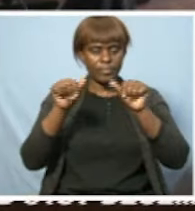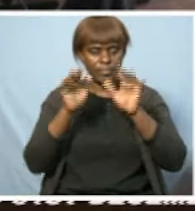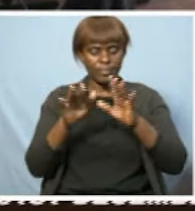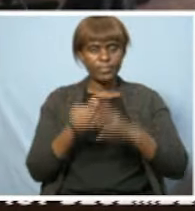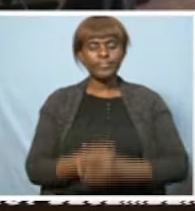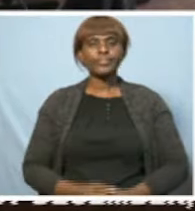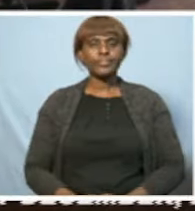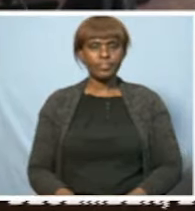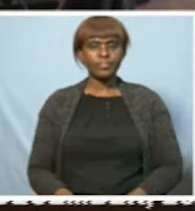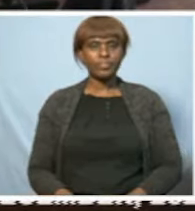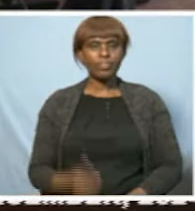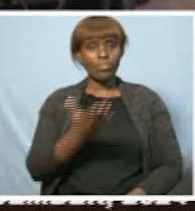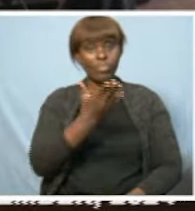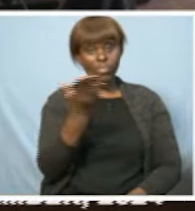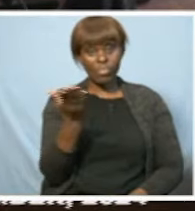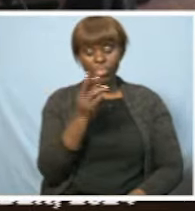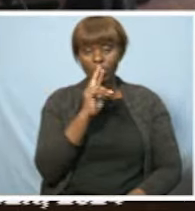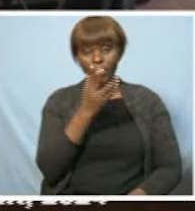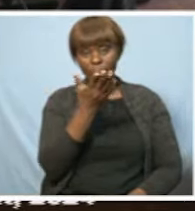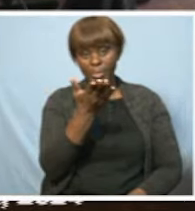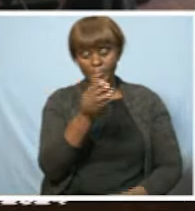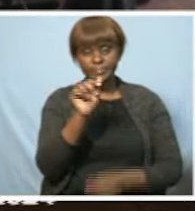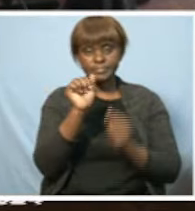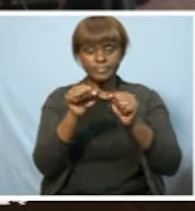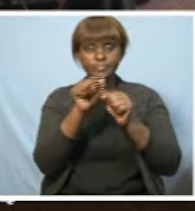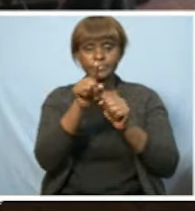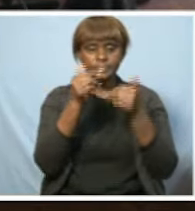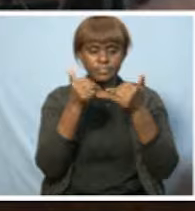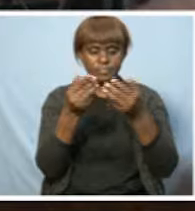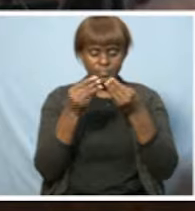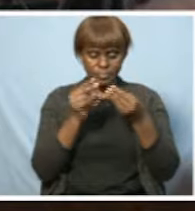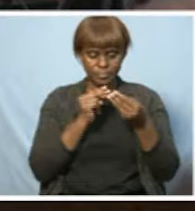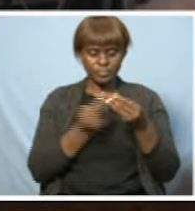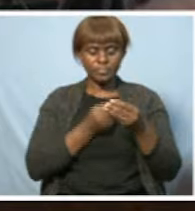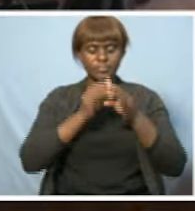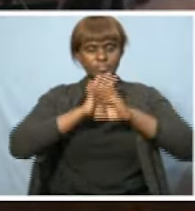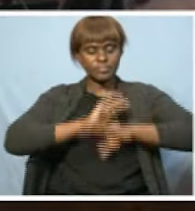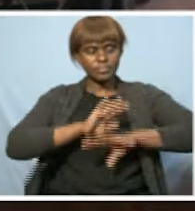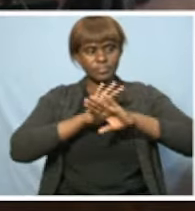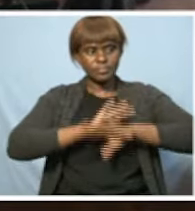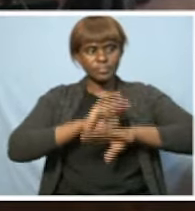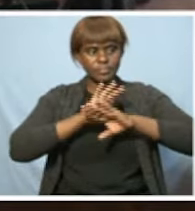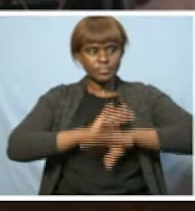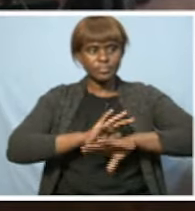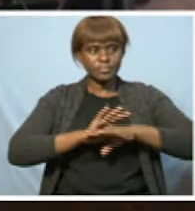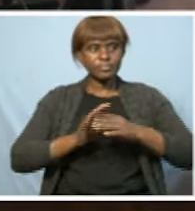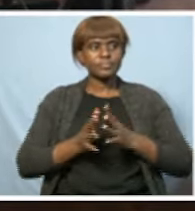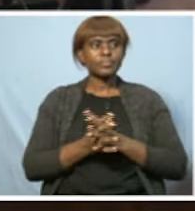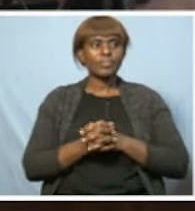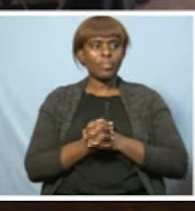you? Can you give us comfort?